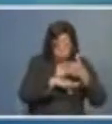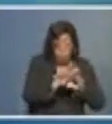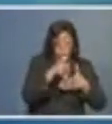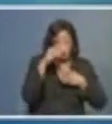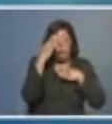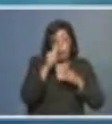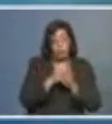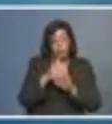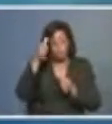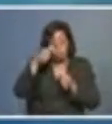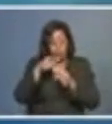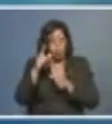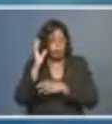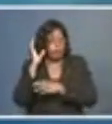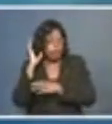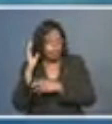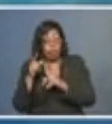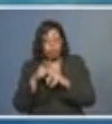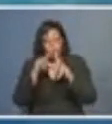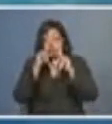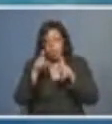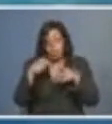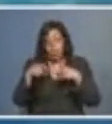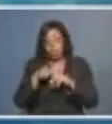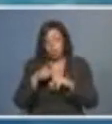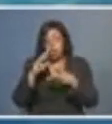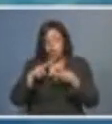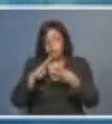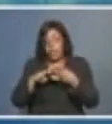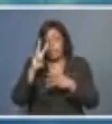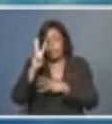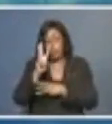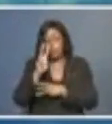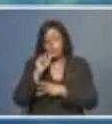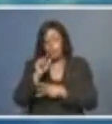reminder, once you've listened in for the question, log on to our website, and that's